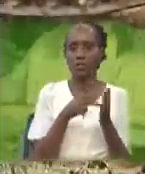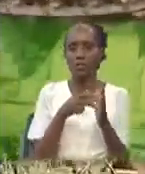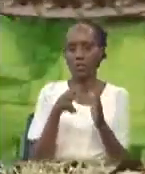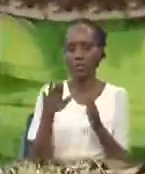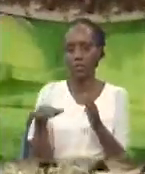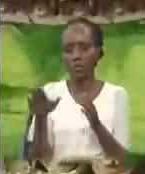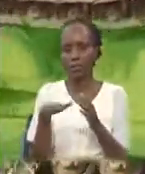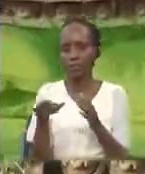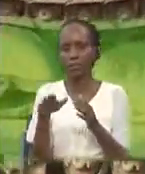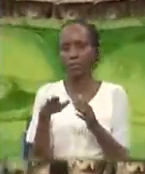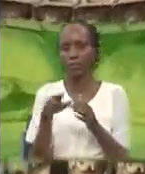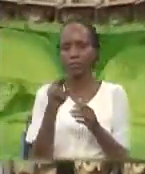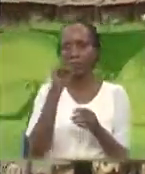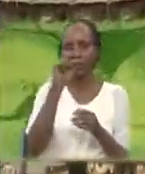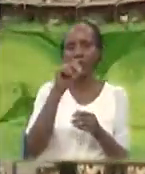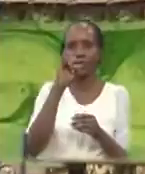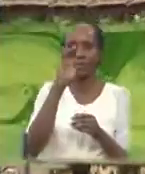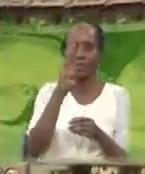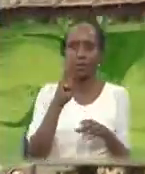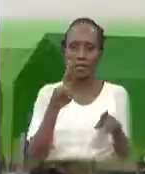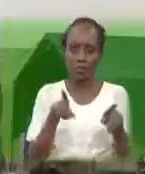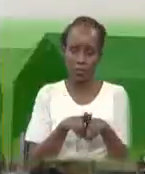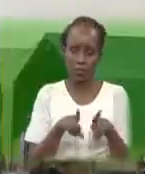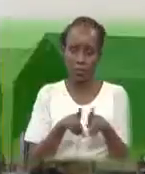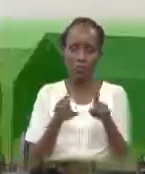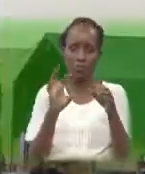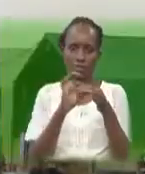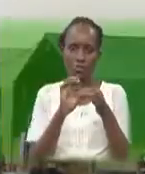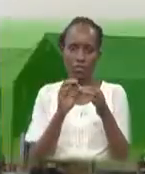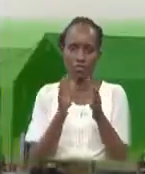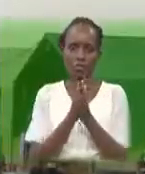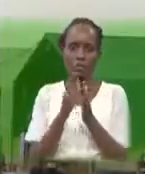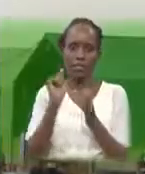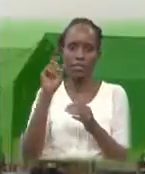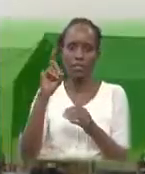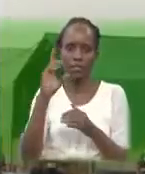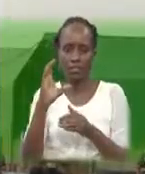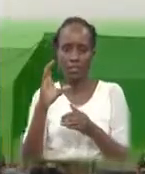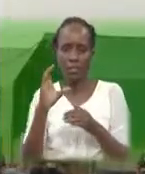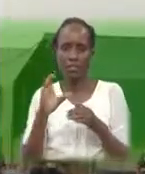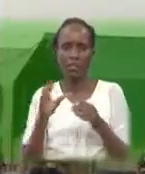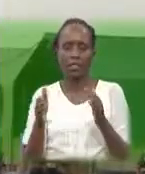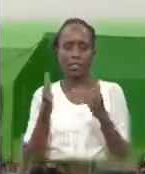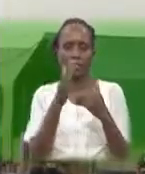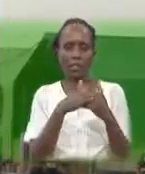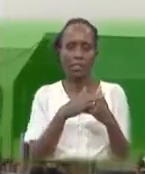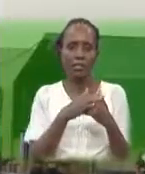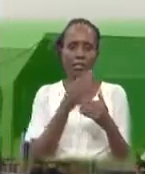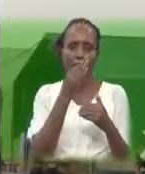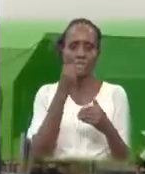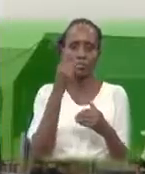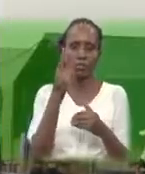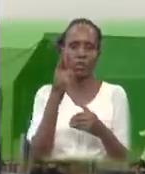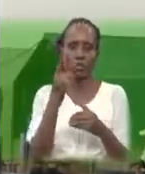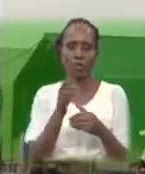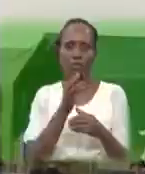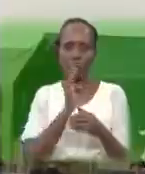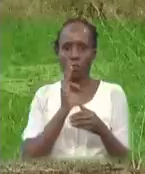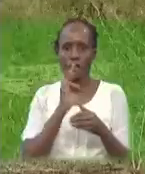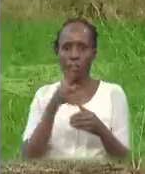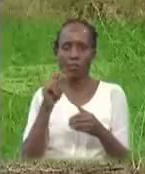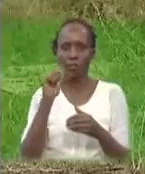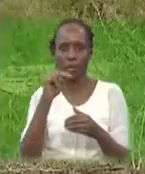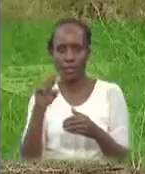area. The NIB is also jointly with the ADC is also rehabilitated that one water